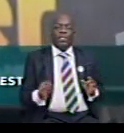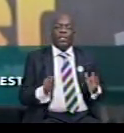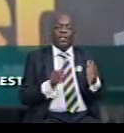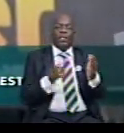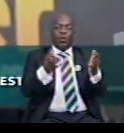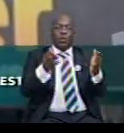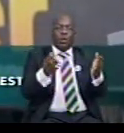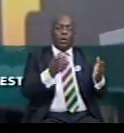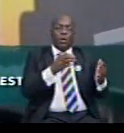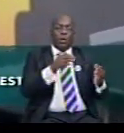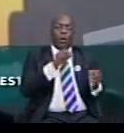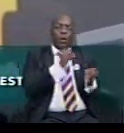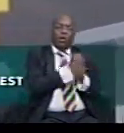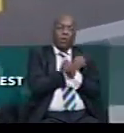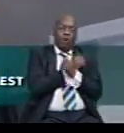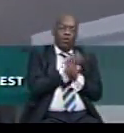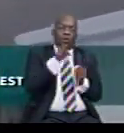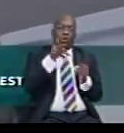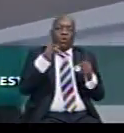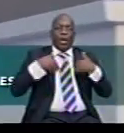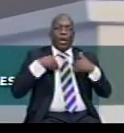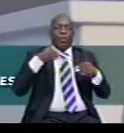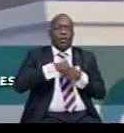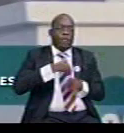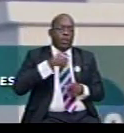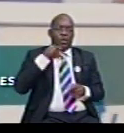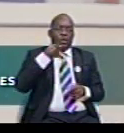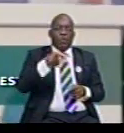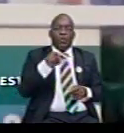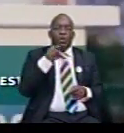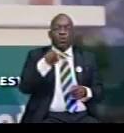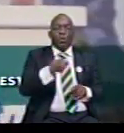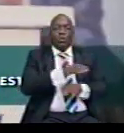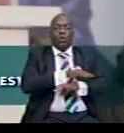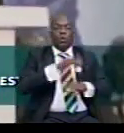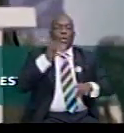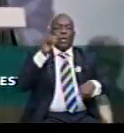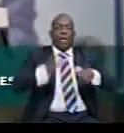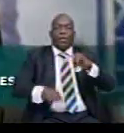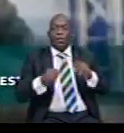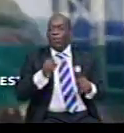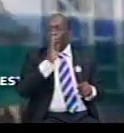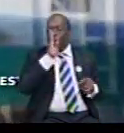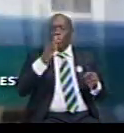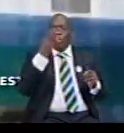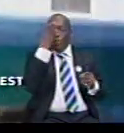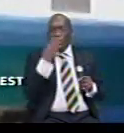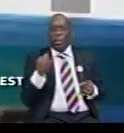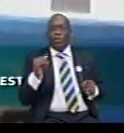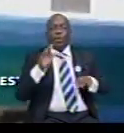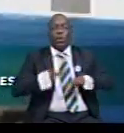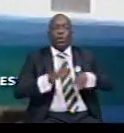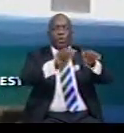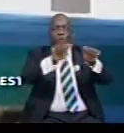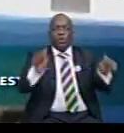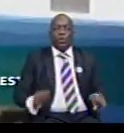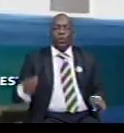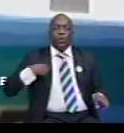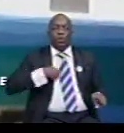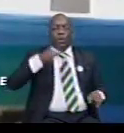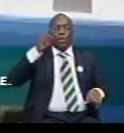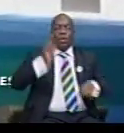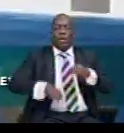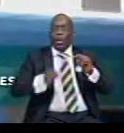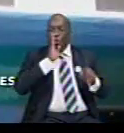have within you. We cannot be sleeping on the pulpit. We cannot be tired on the pulpit. We cannot be weary on the